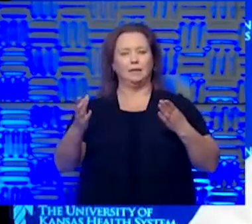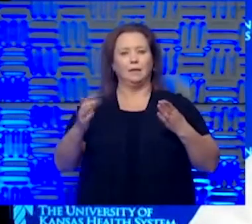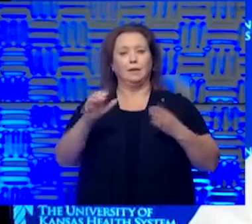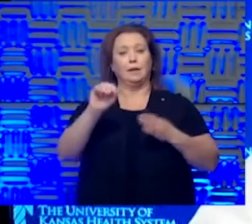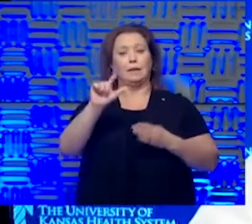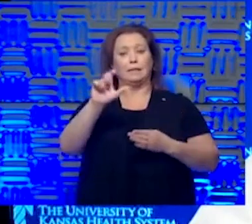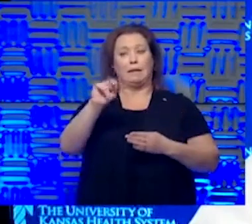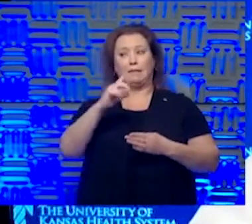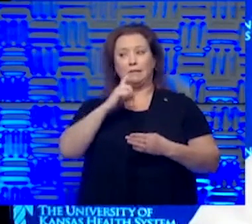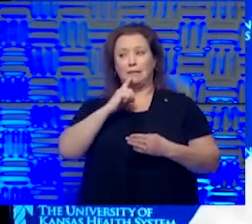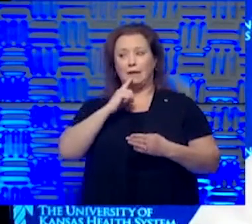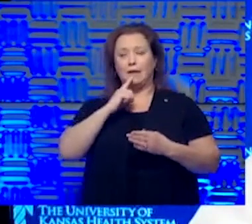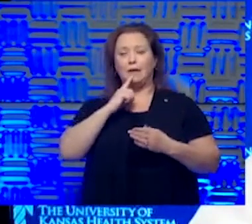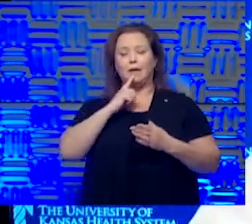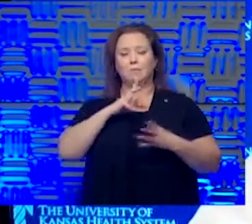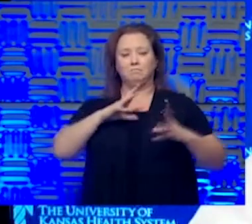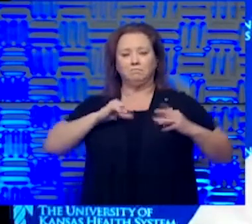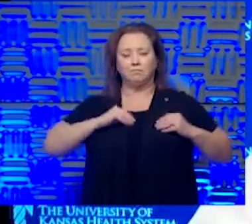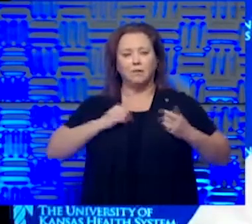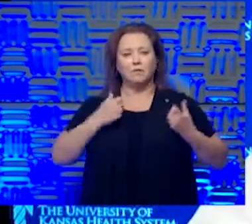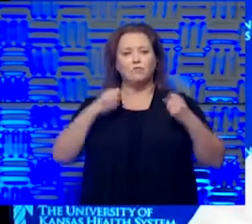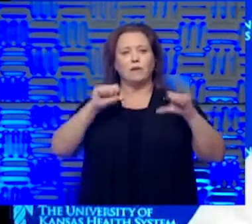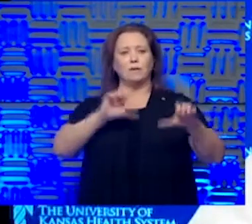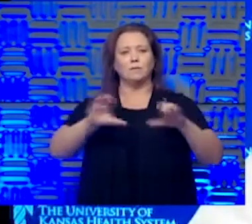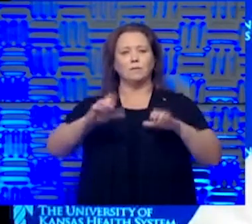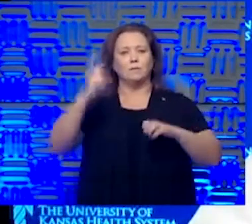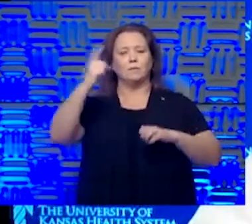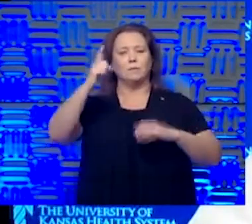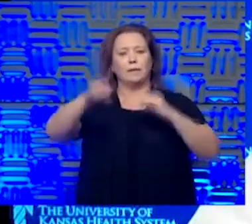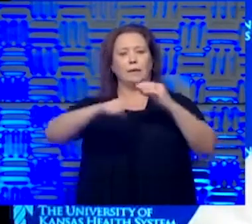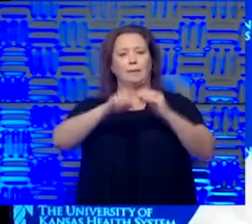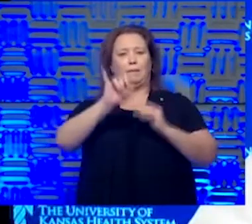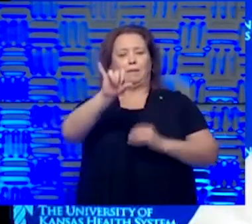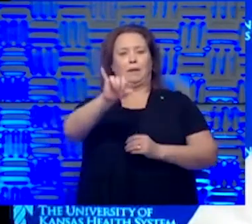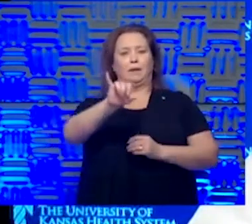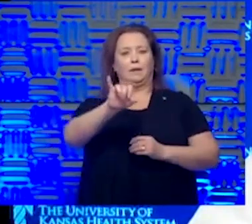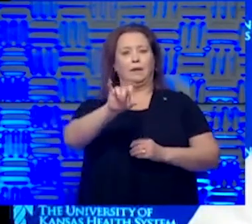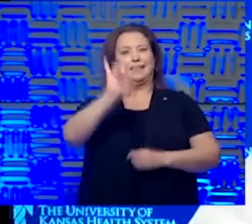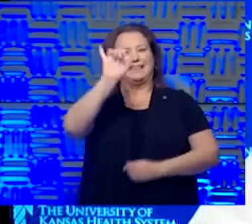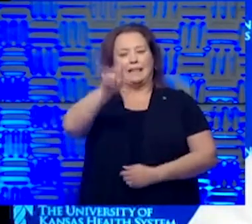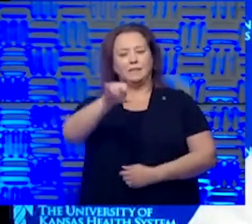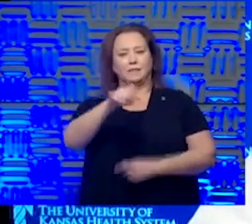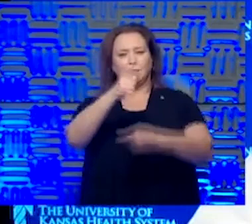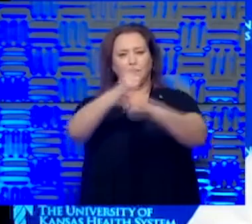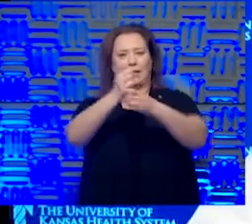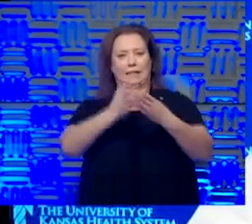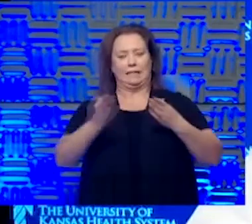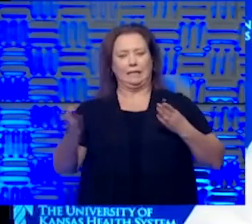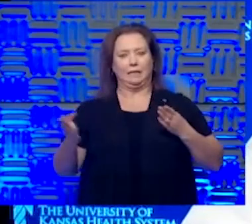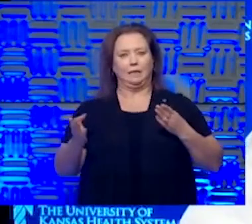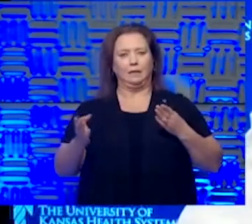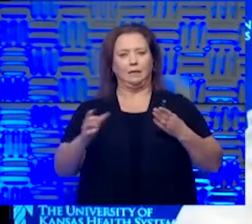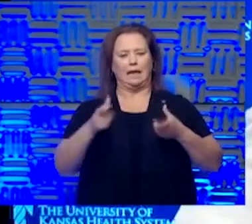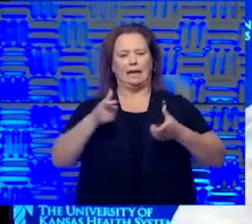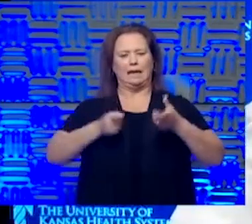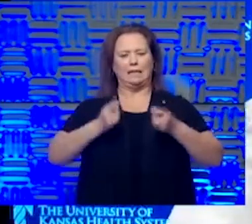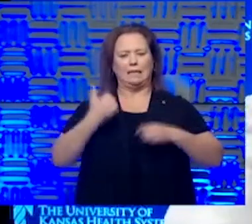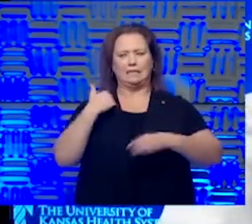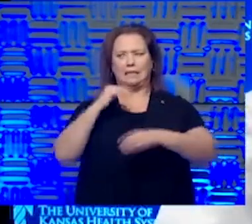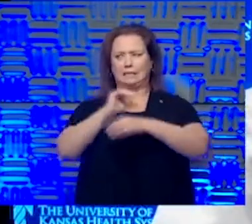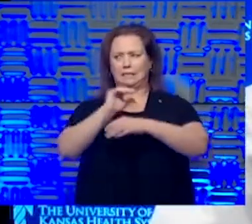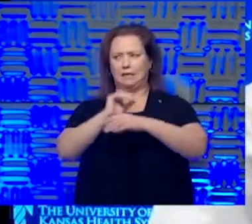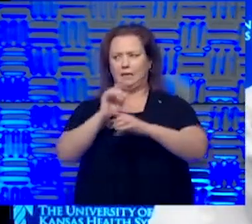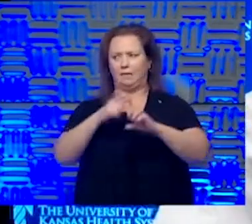Alan said, stepping up and trying to do something about it, that's the right thing. I had a text last night from one of